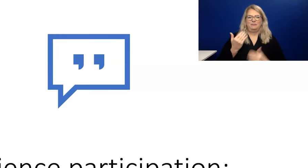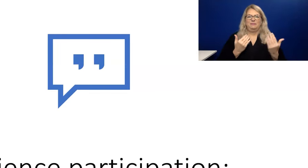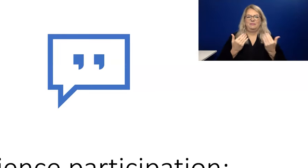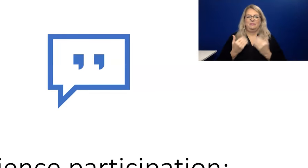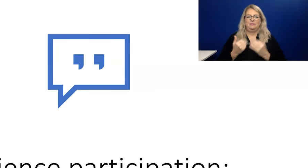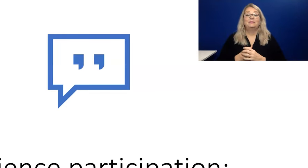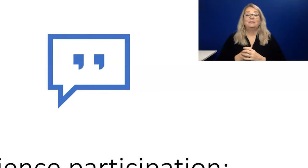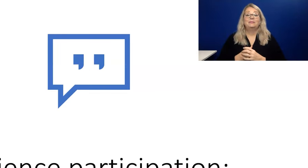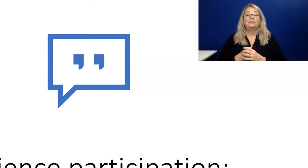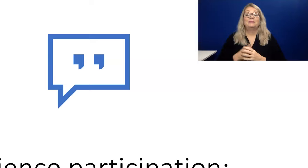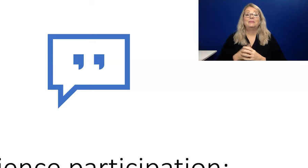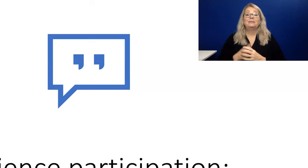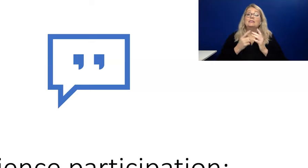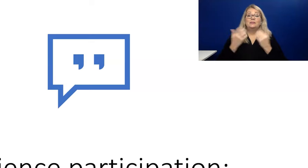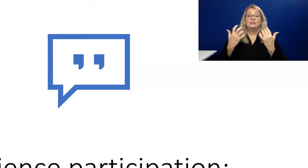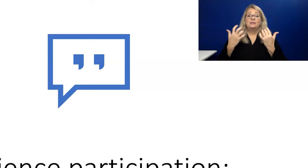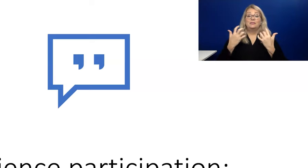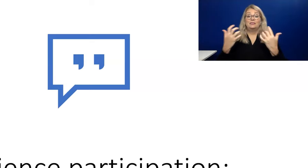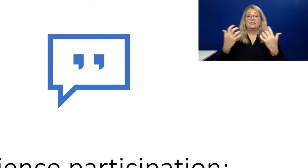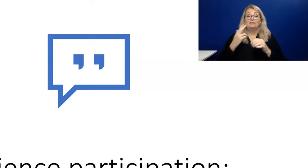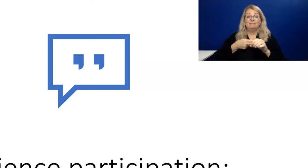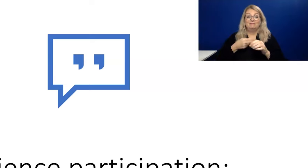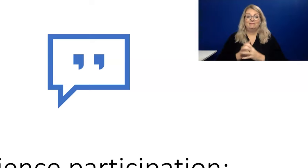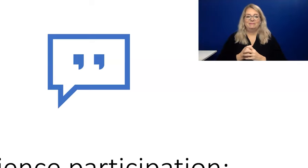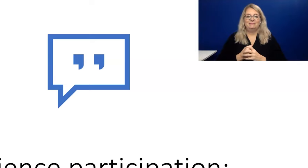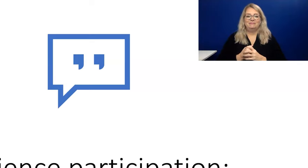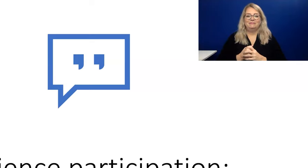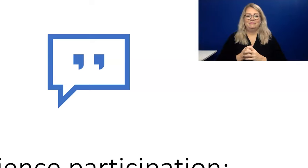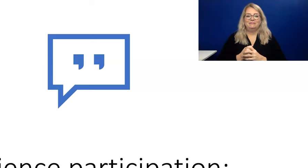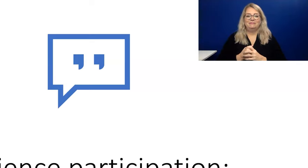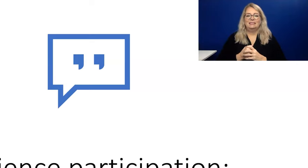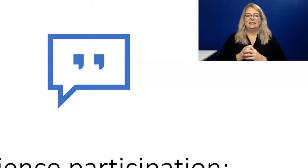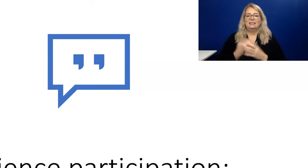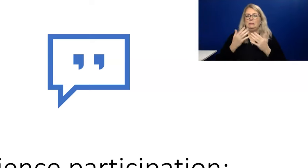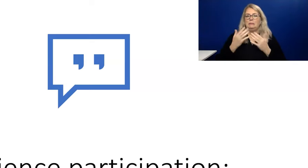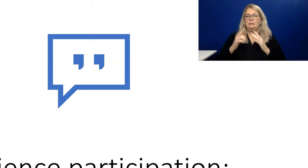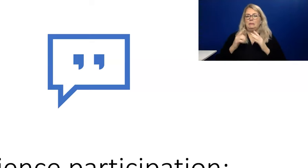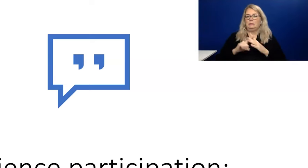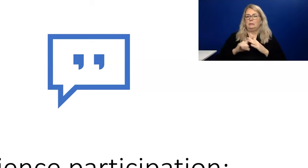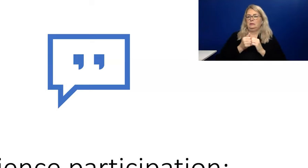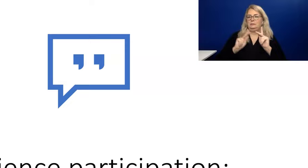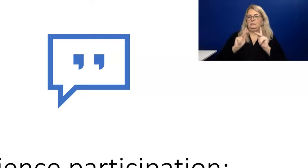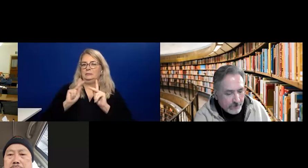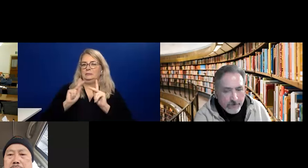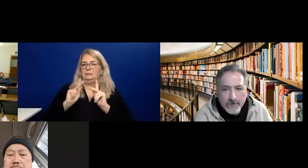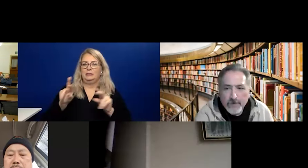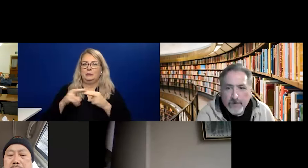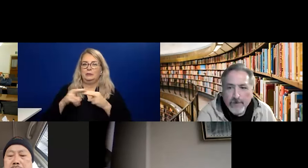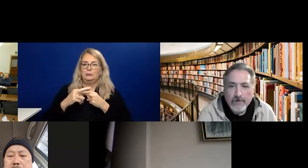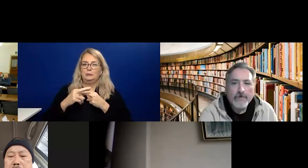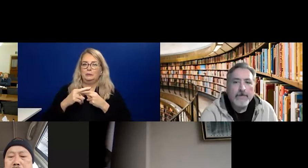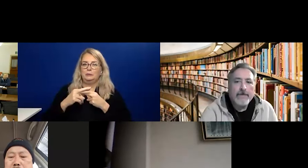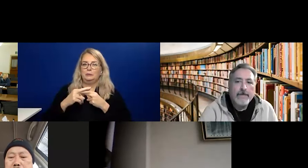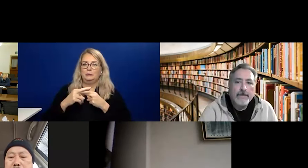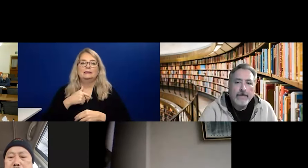bit of audience participation. Maybe we'll start with the folks in the room. Tell us your name,